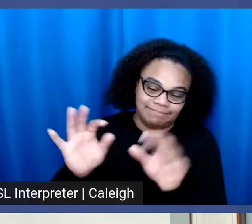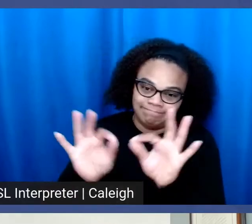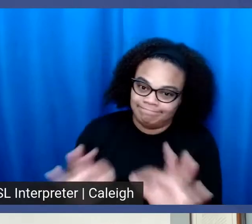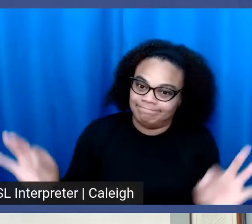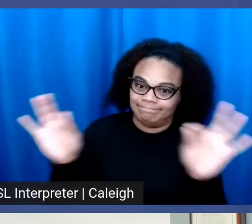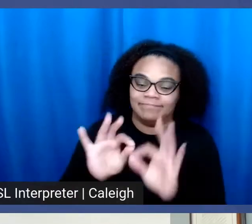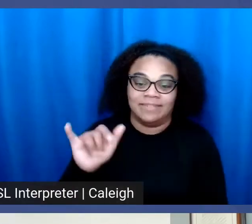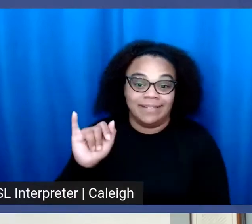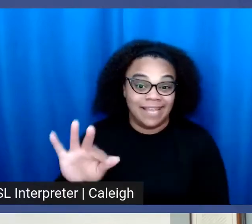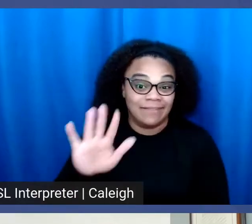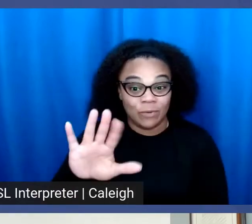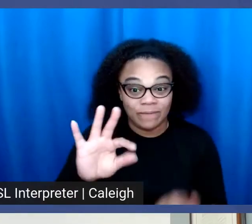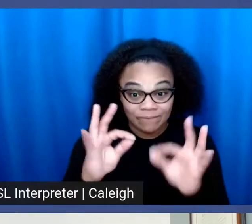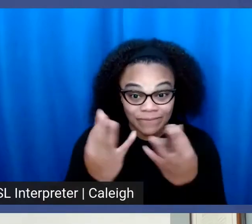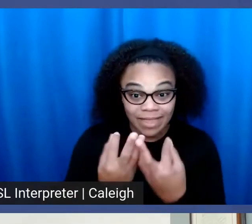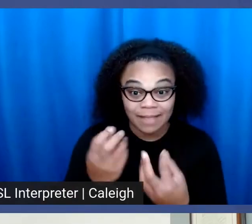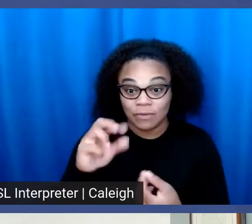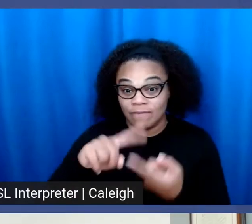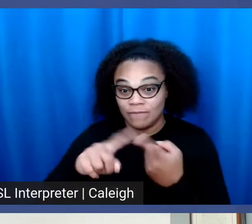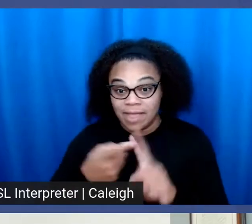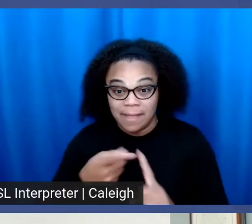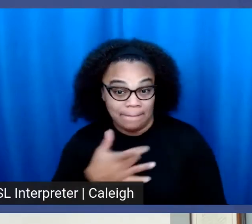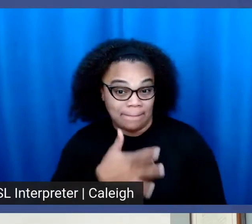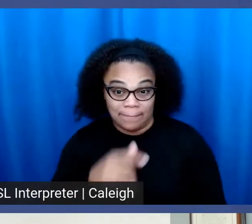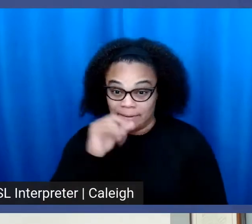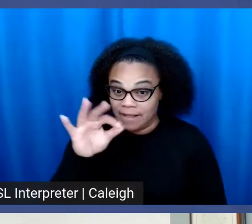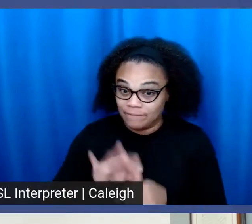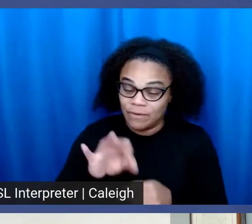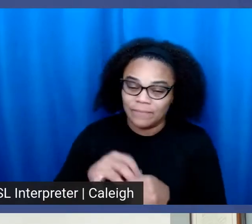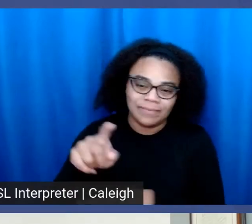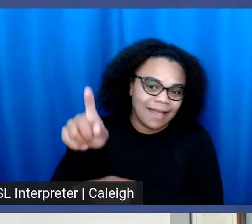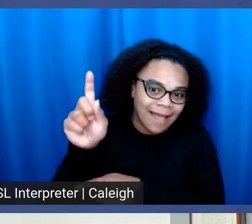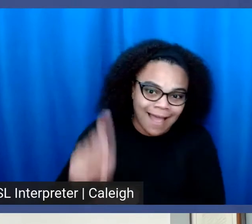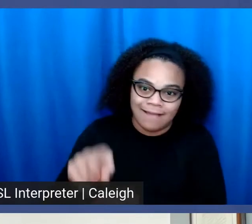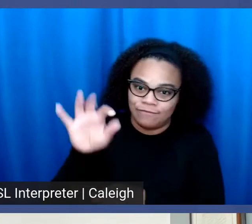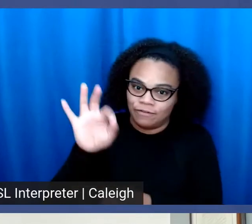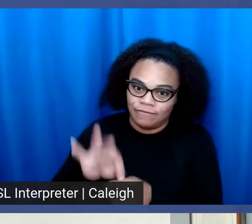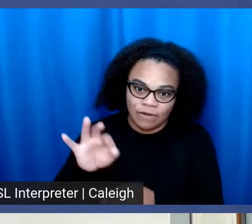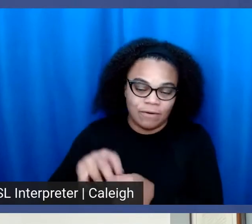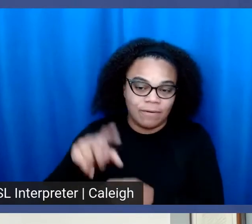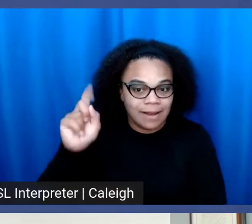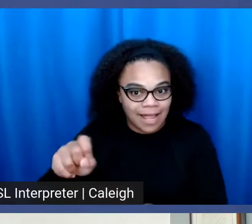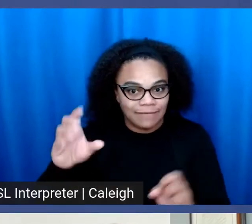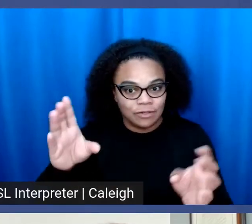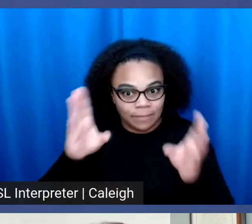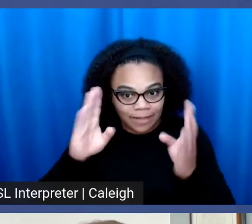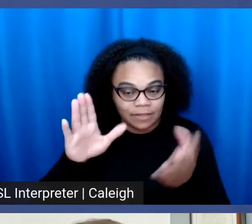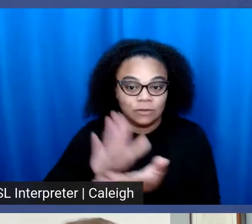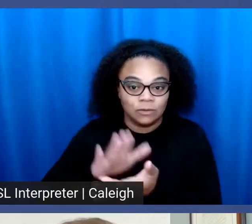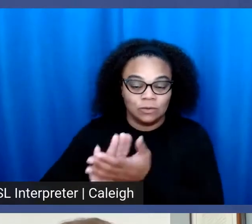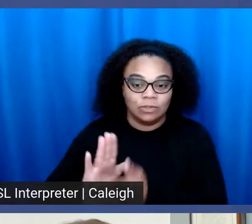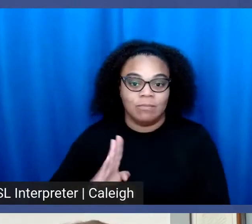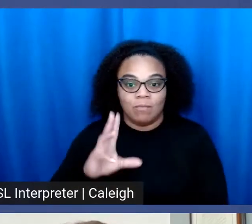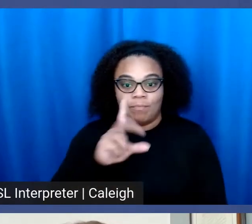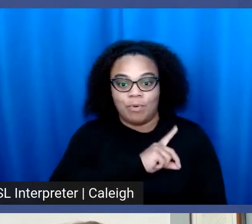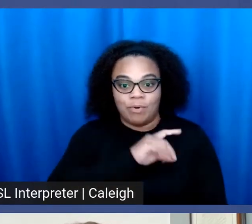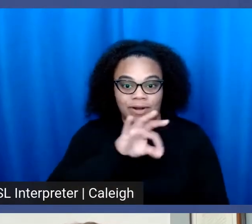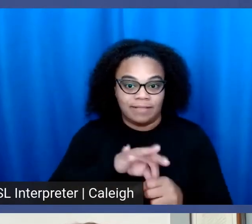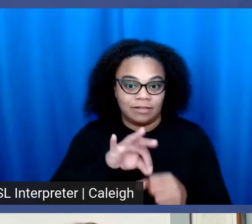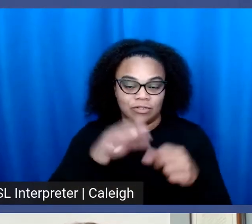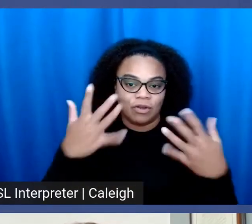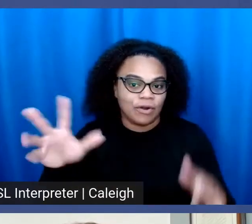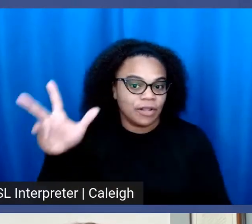members, friends who don't tend to vote, they've got to vote, and they need to pay attention to their school board elections. We already heard Steve